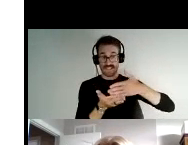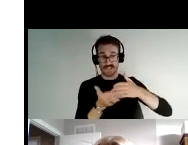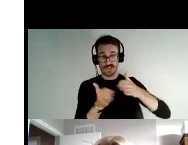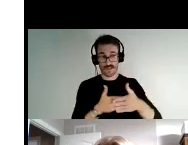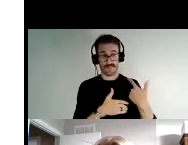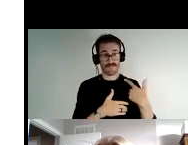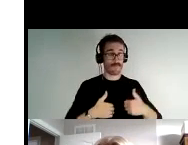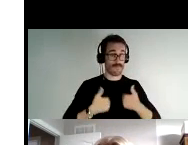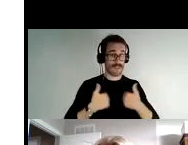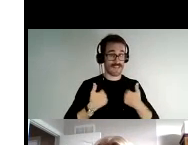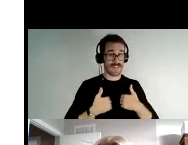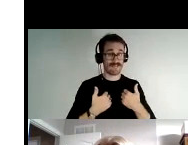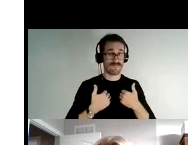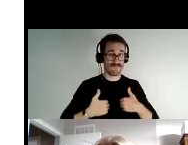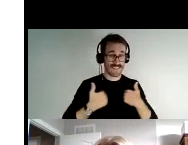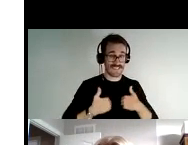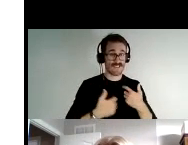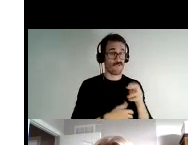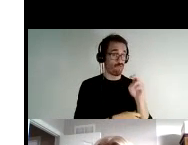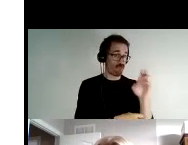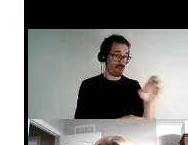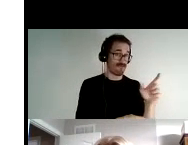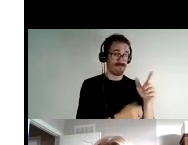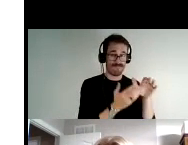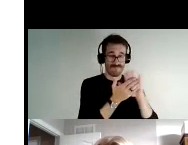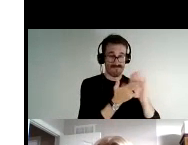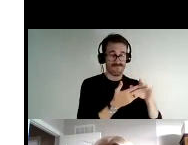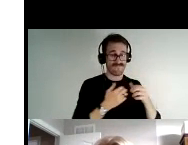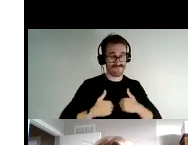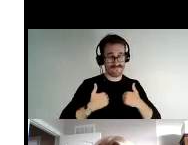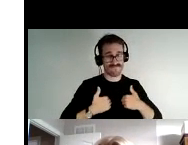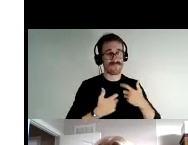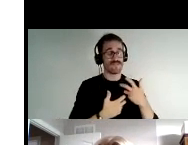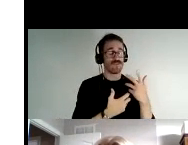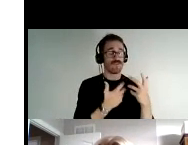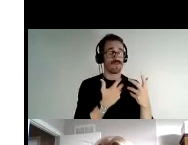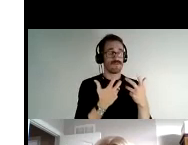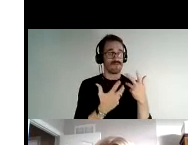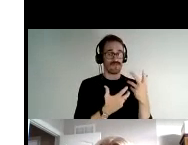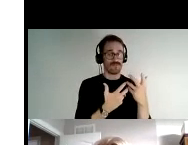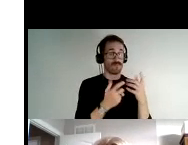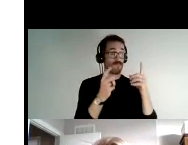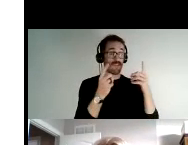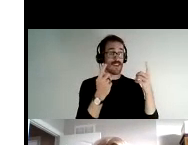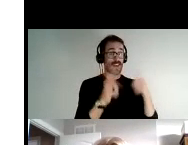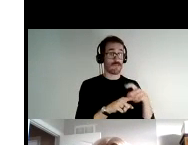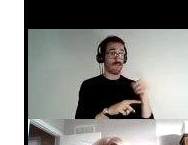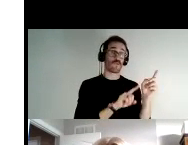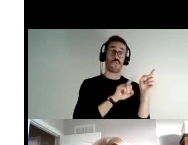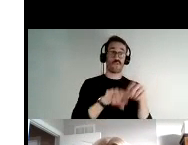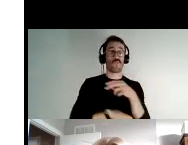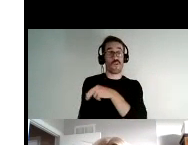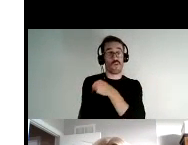a caregiver managed to create a situation where they had to go in for a test at the hospital so that we could get them out,